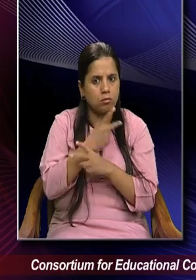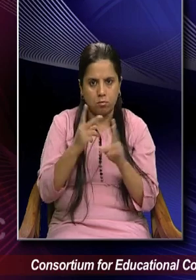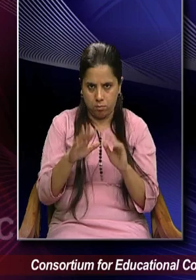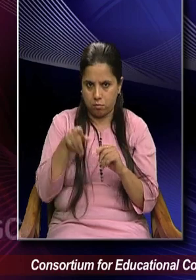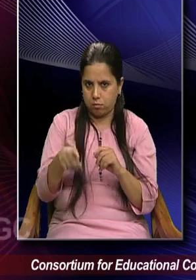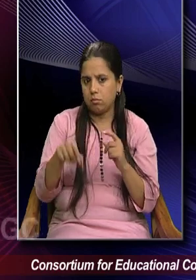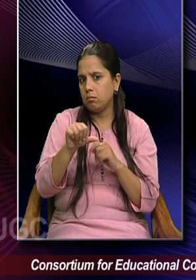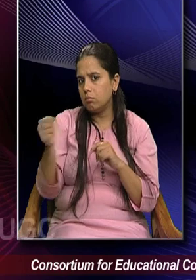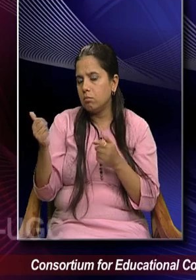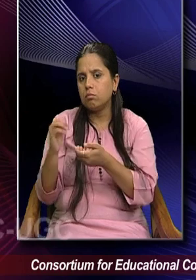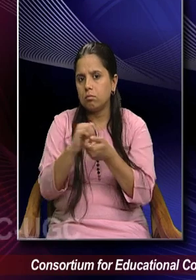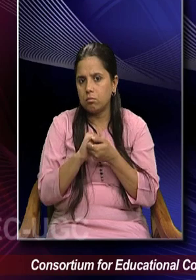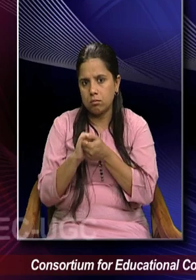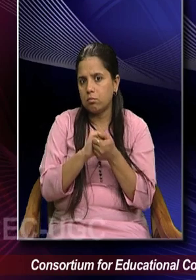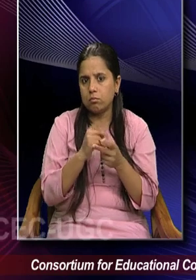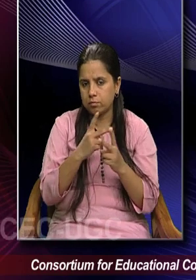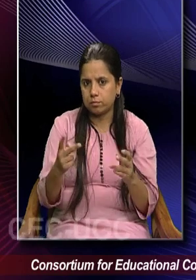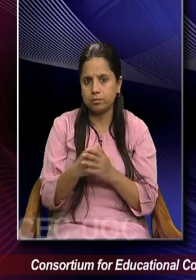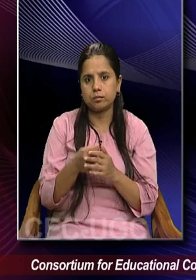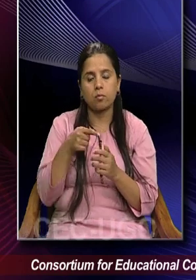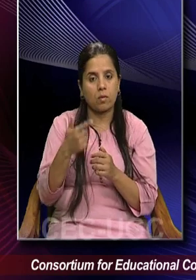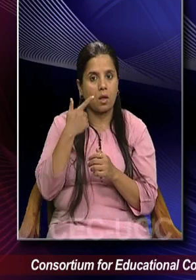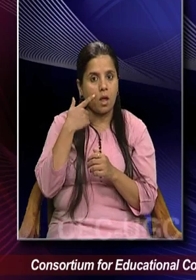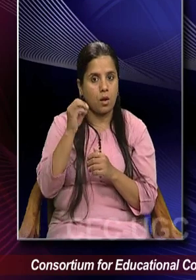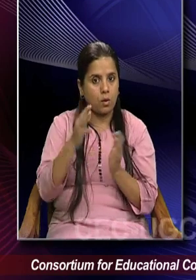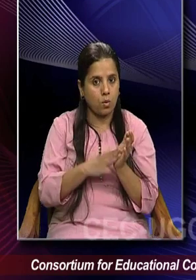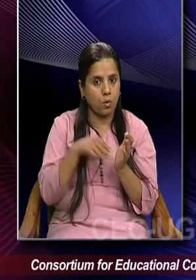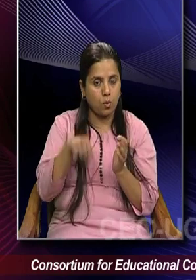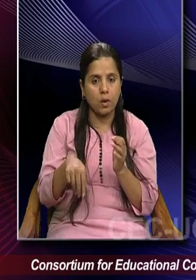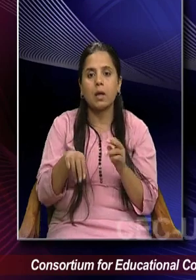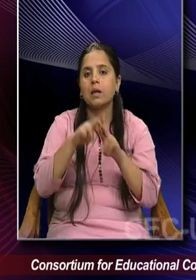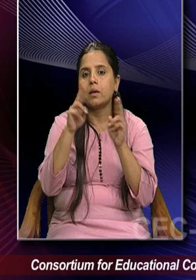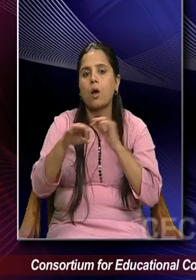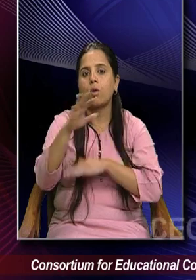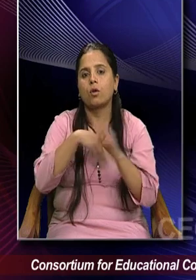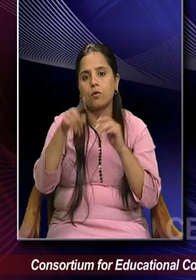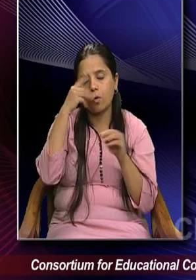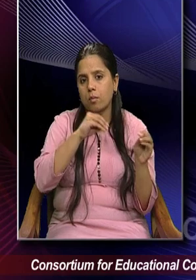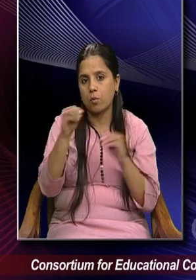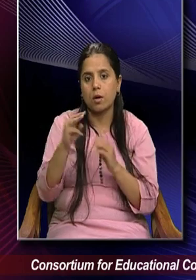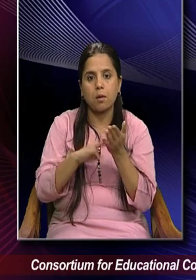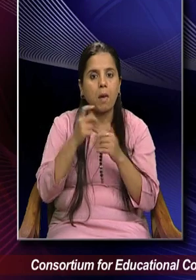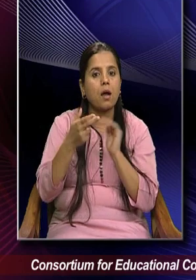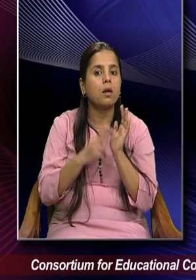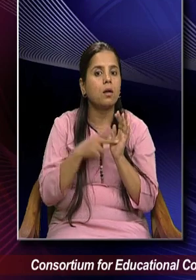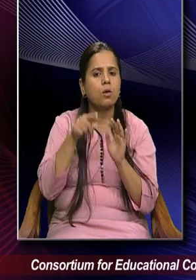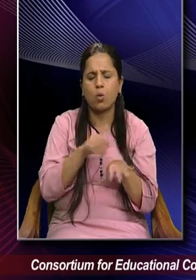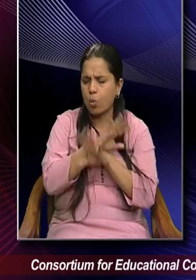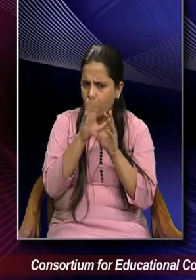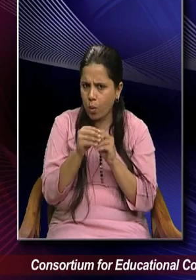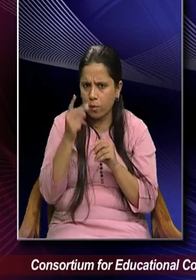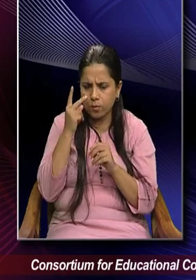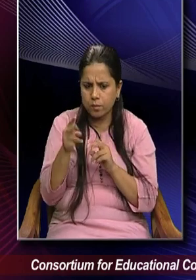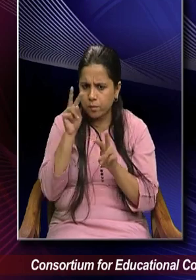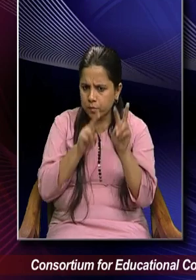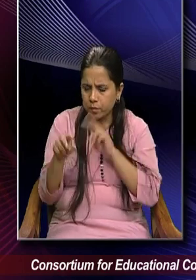other partners. IOM, International Organization for Migration. IOM focuses on all aspects